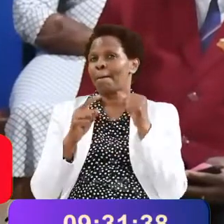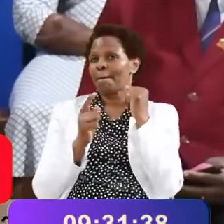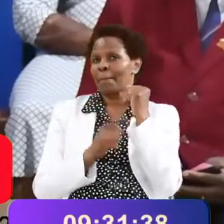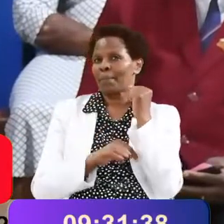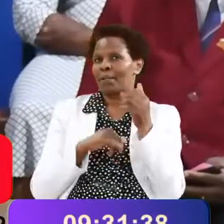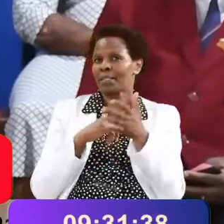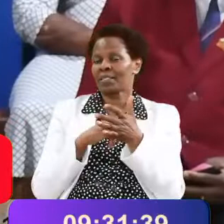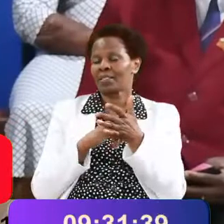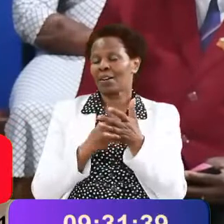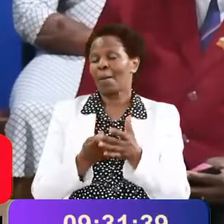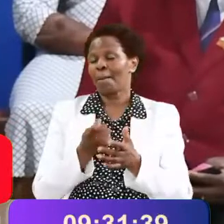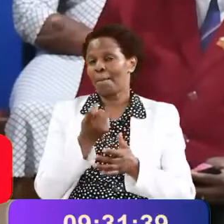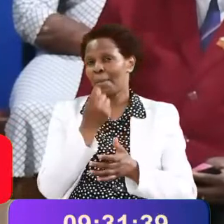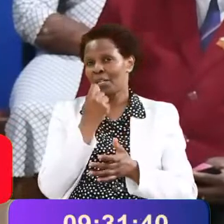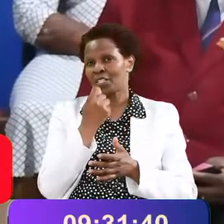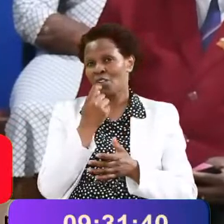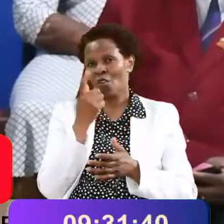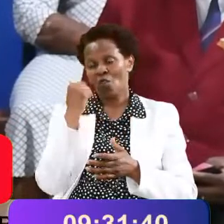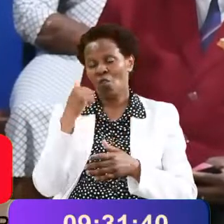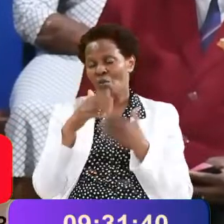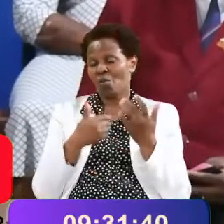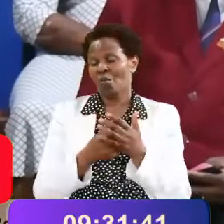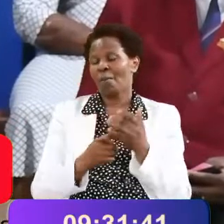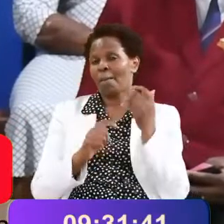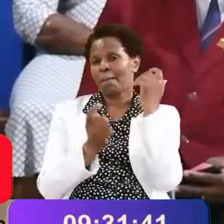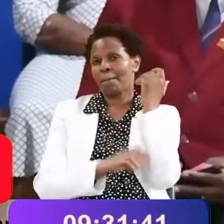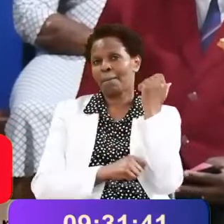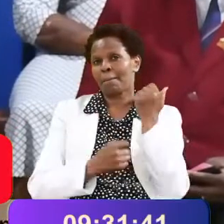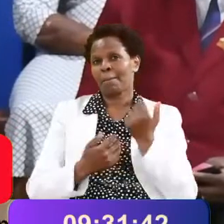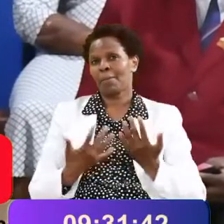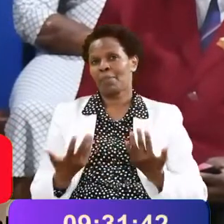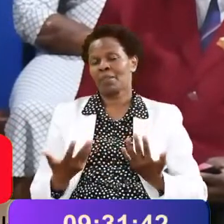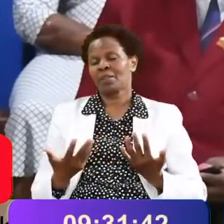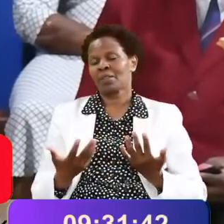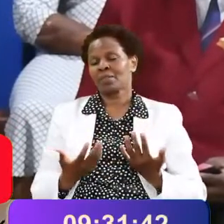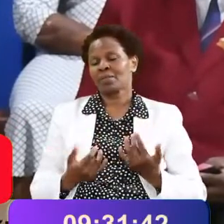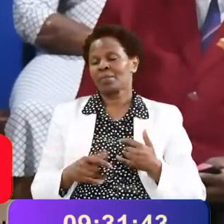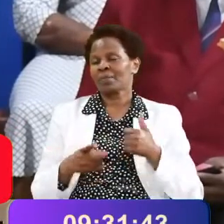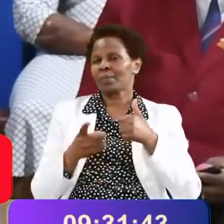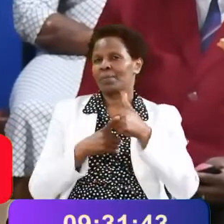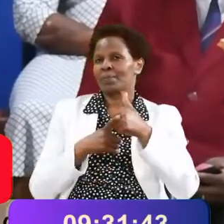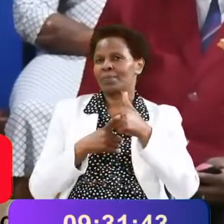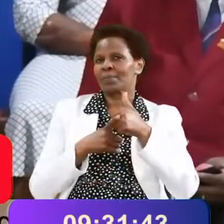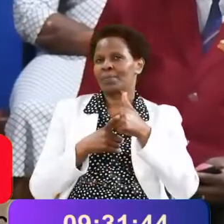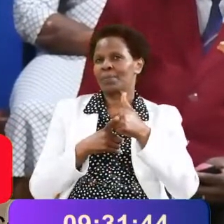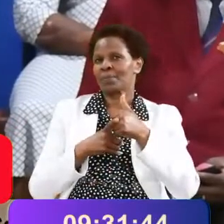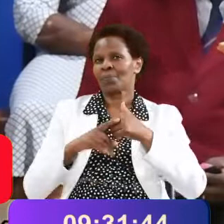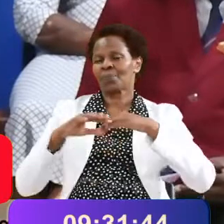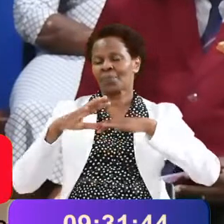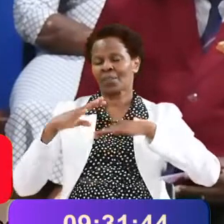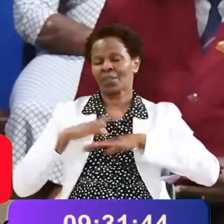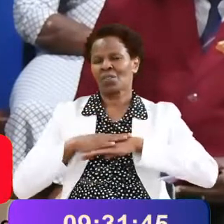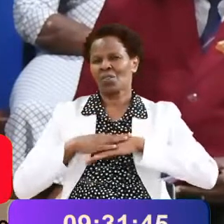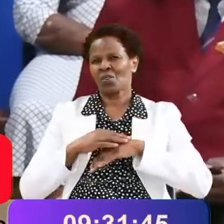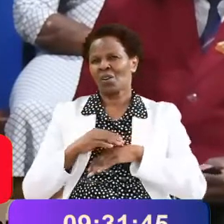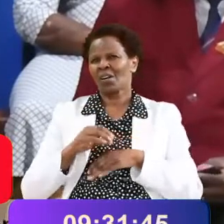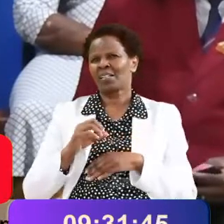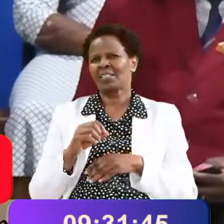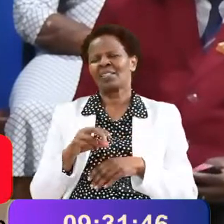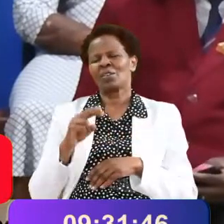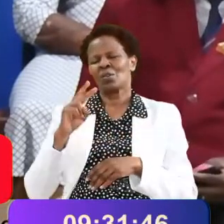for jealousy and envy. Number six about contentment is that contentment means no complaining.